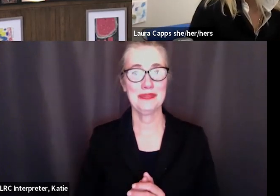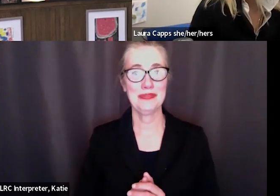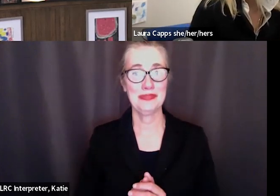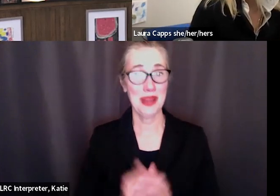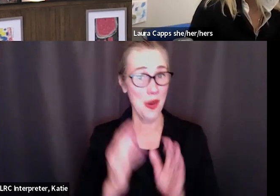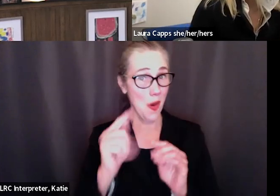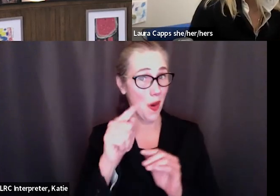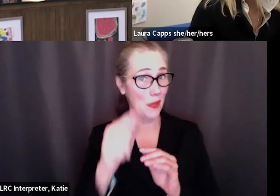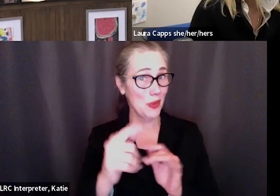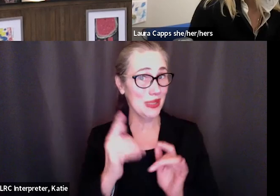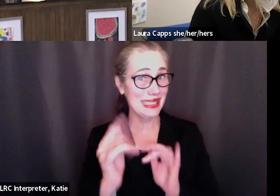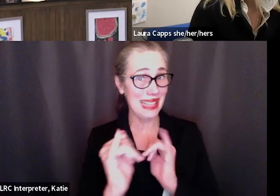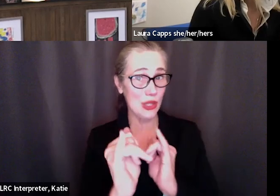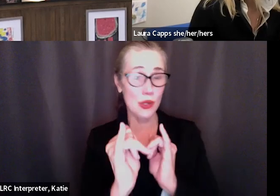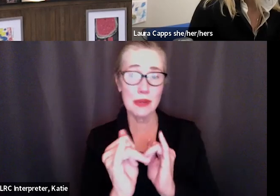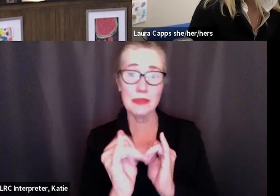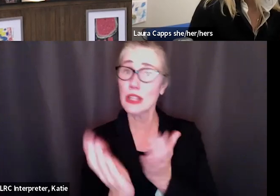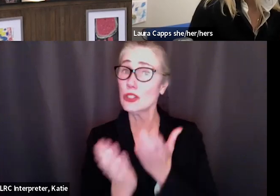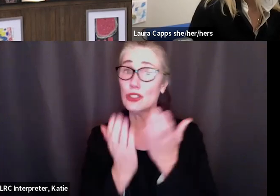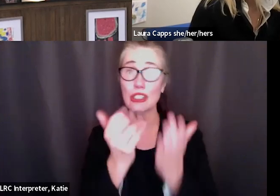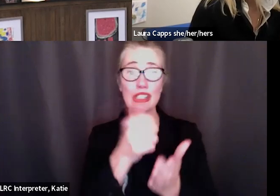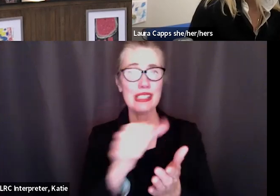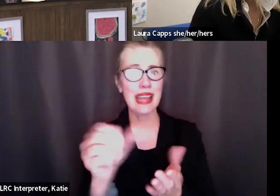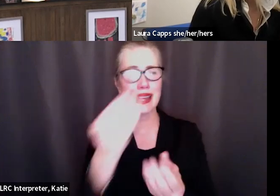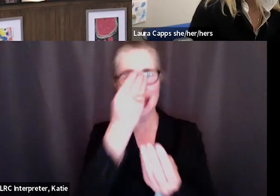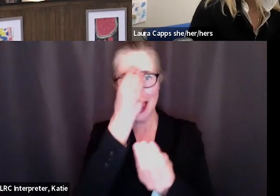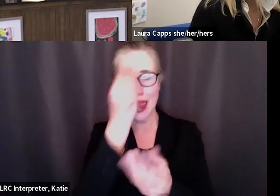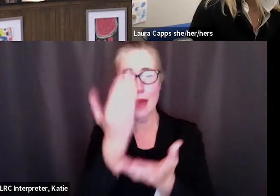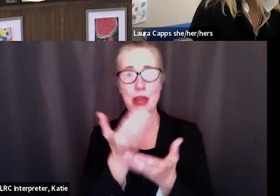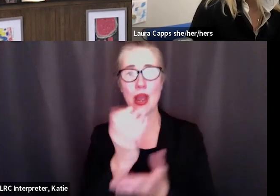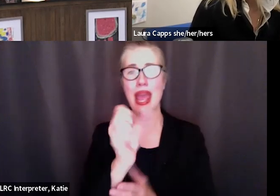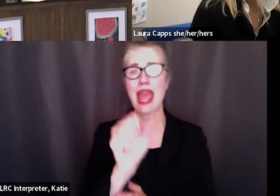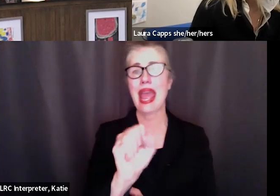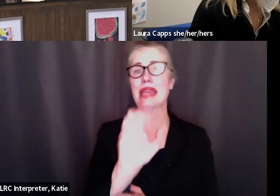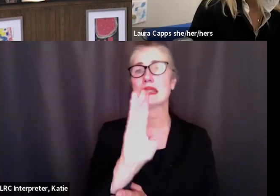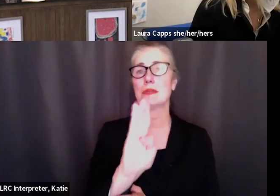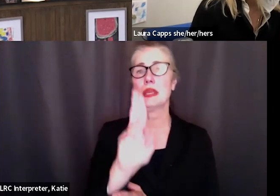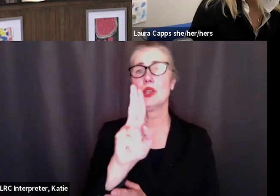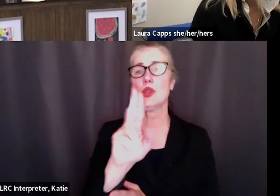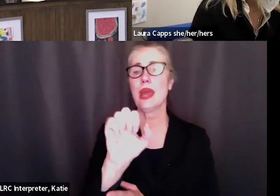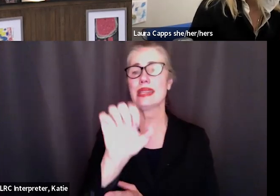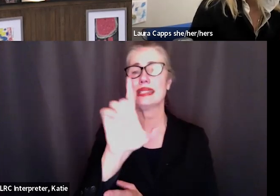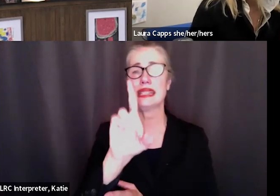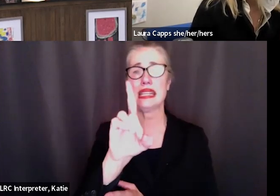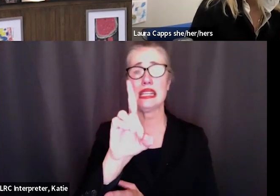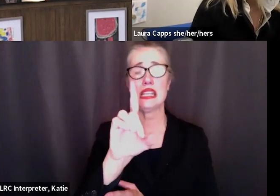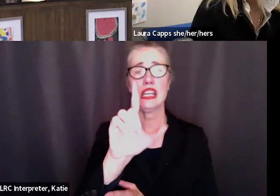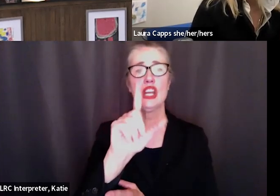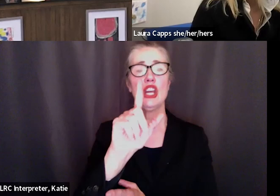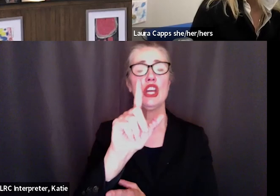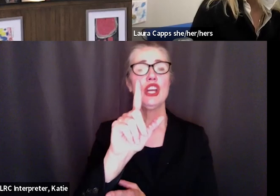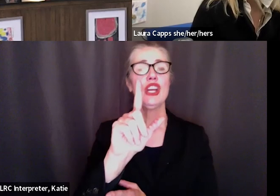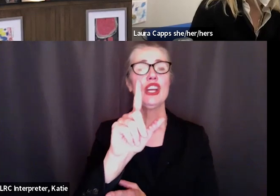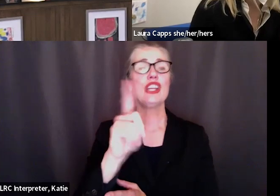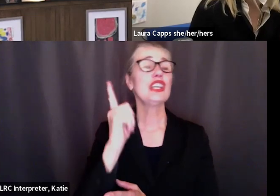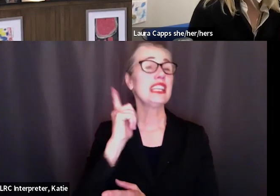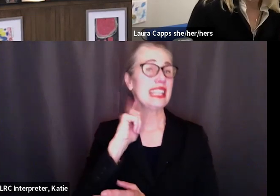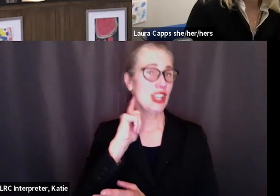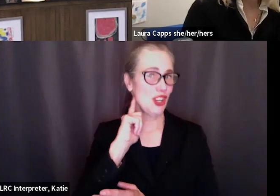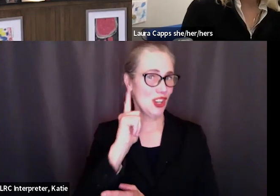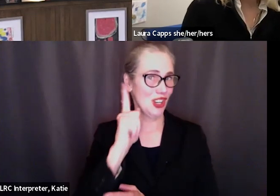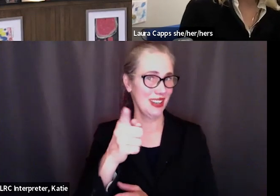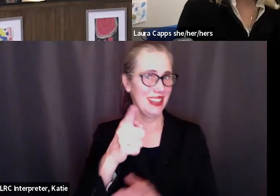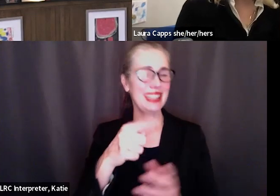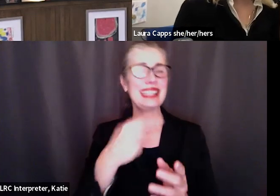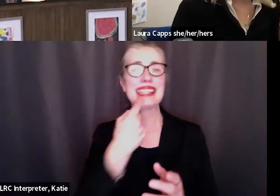suggestions let me know but yeah sb usd student board member one more time for everyone listening that hasn't followed